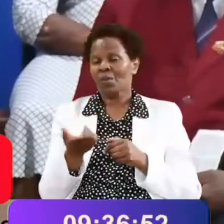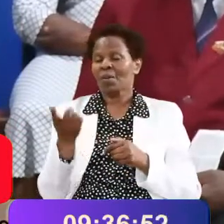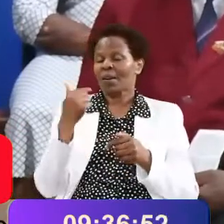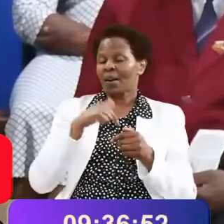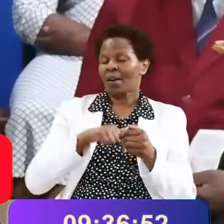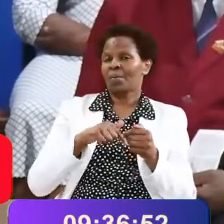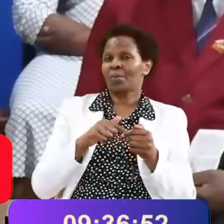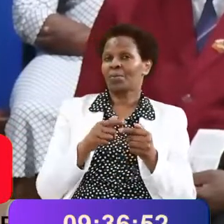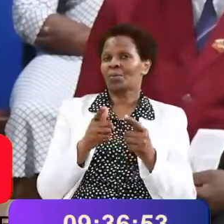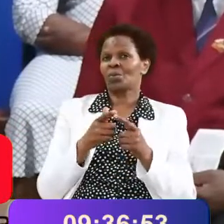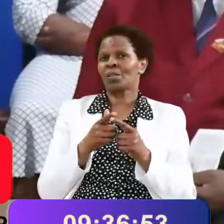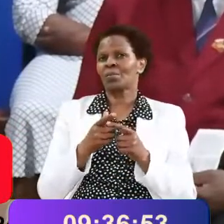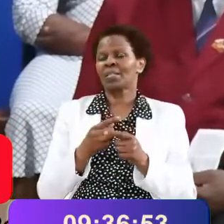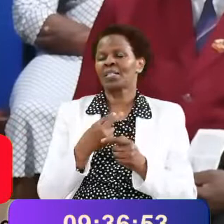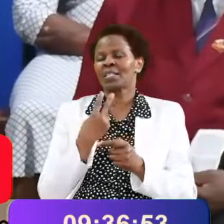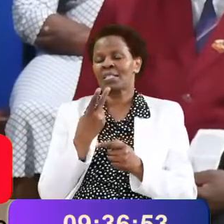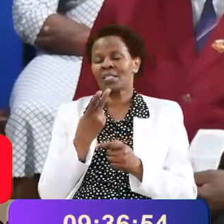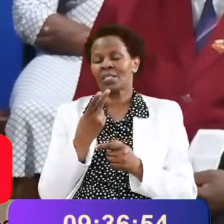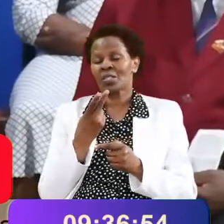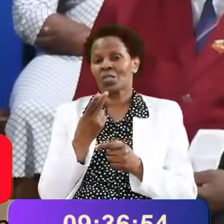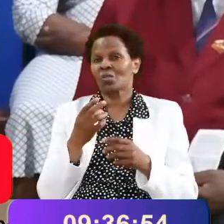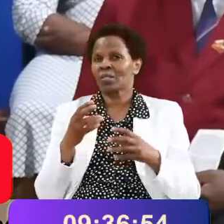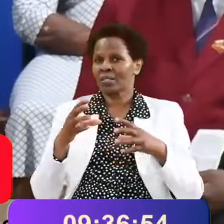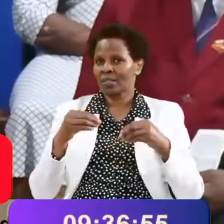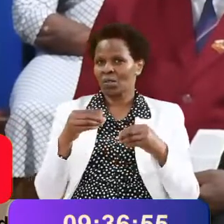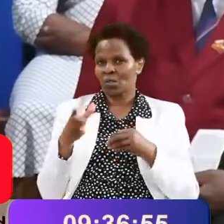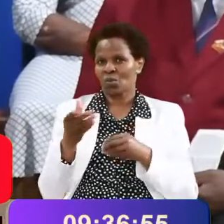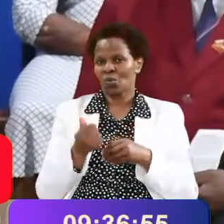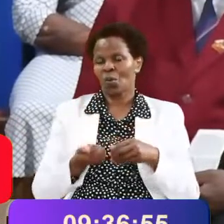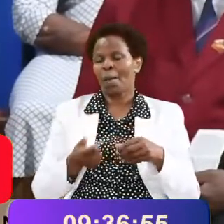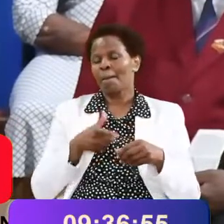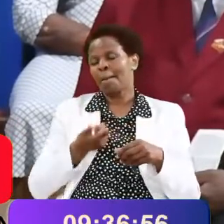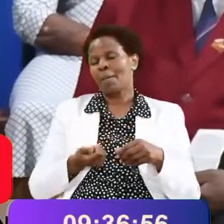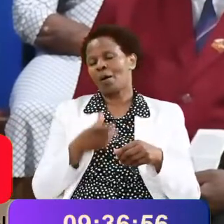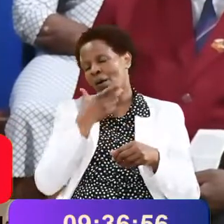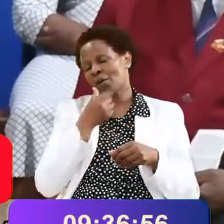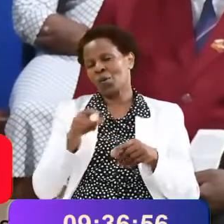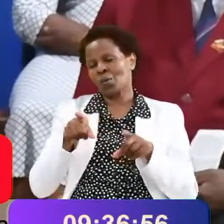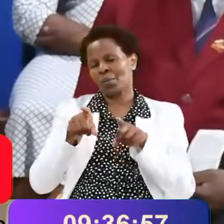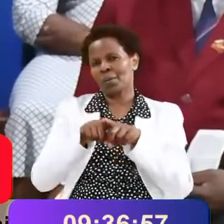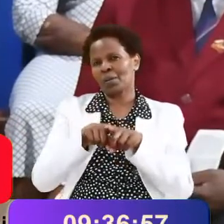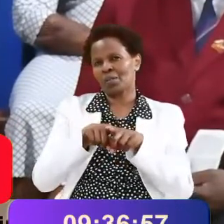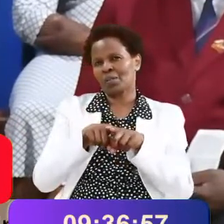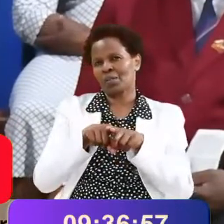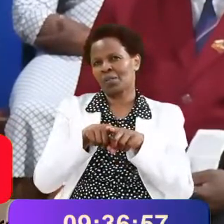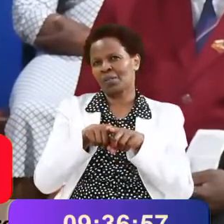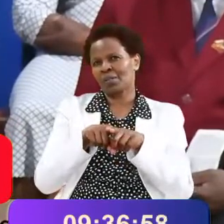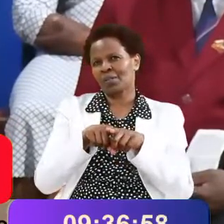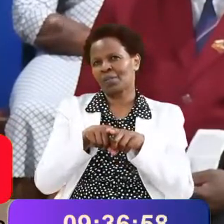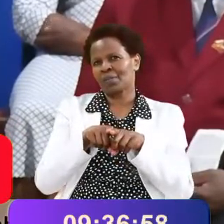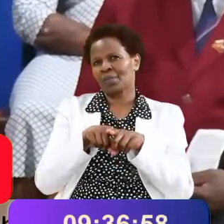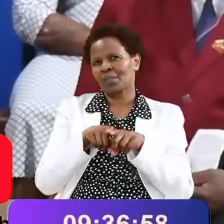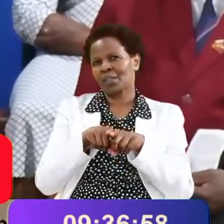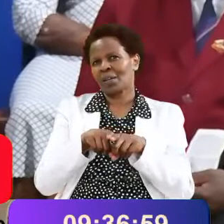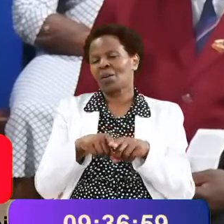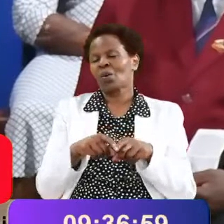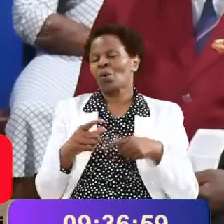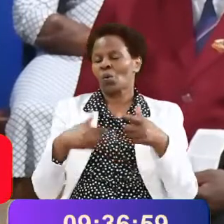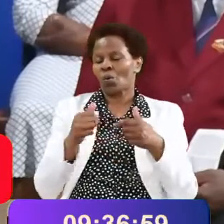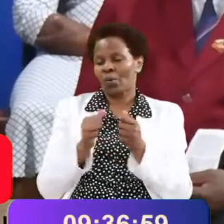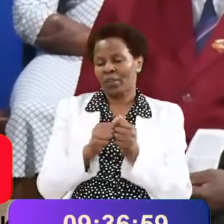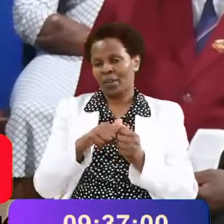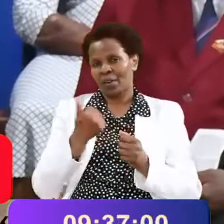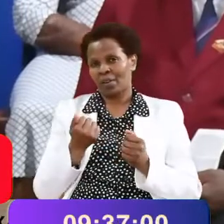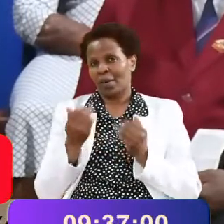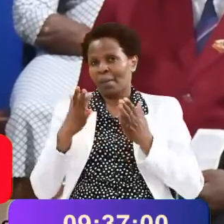If he hears you, you have gained your brother. If you continue verse 16, talking about take another person with you, then after